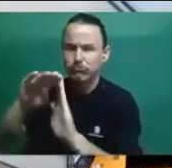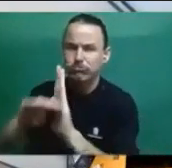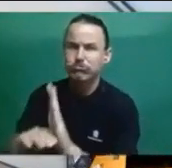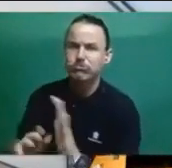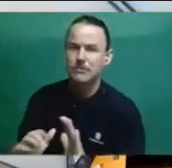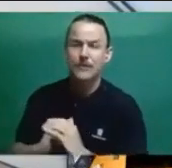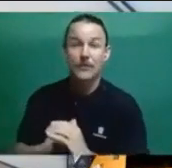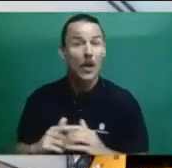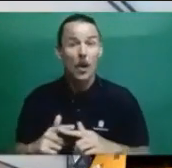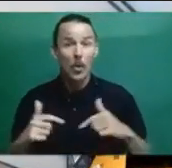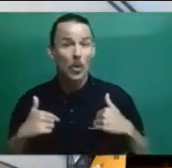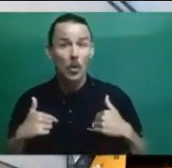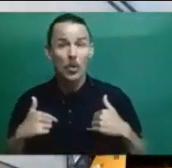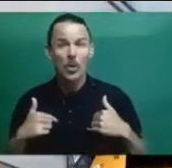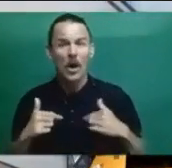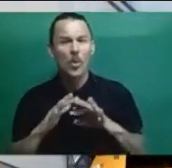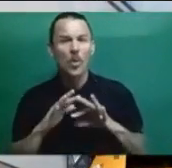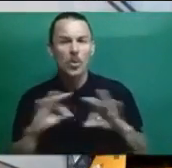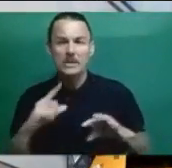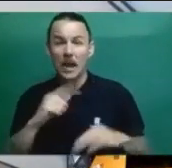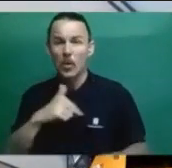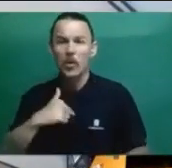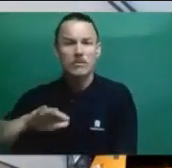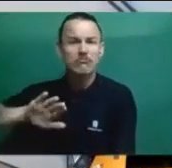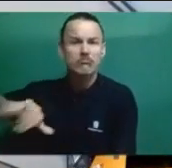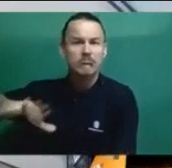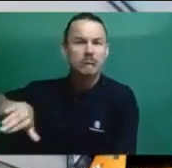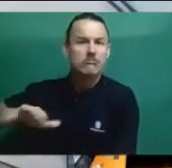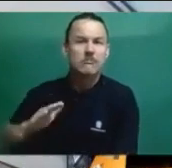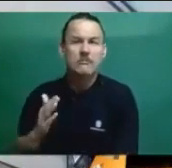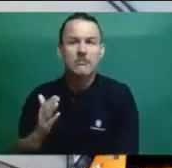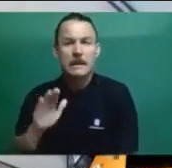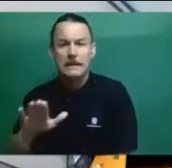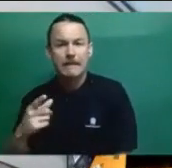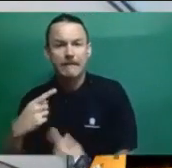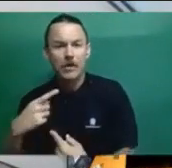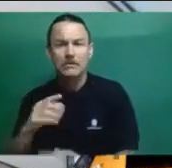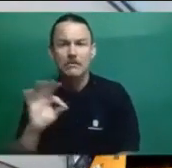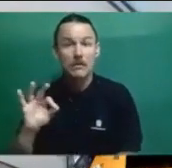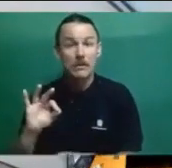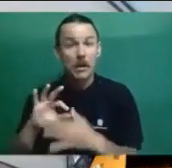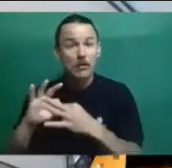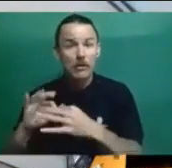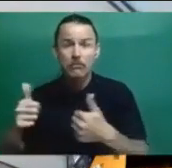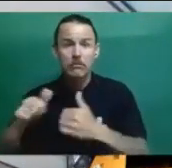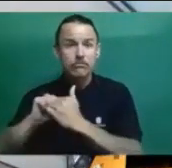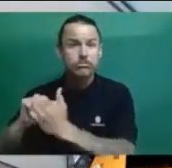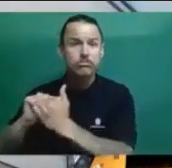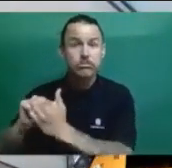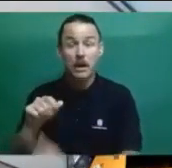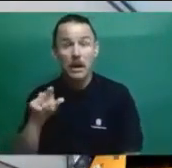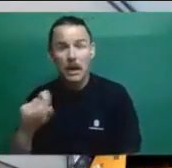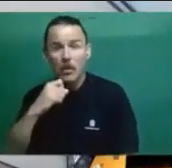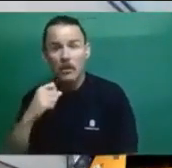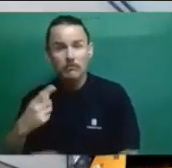or that's not a relationship that's defined by tension. He'll provide advice. We'll often ask questions. We may